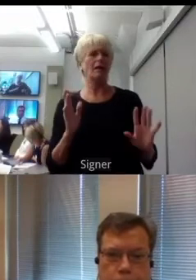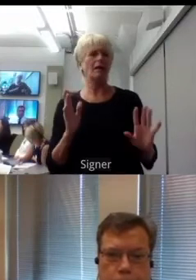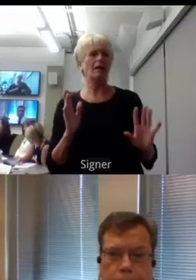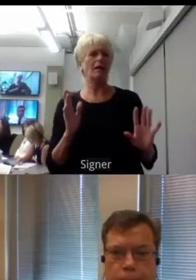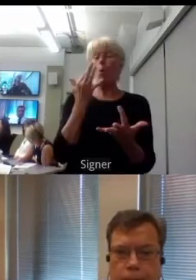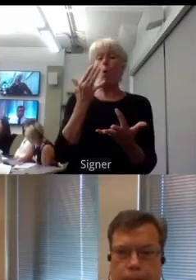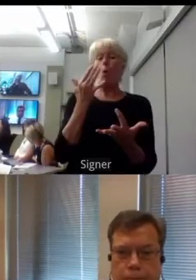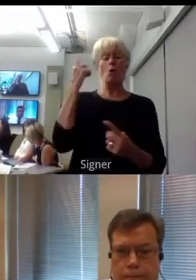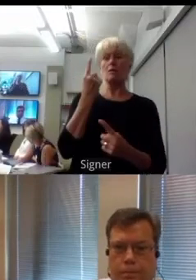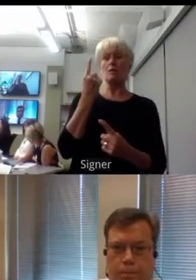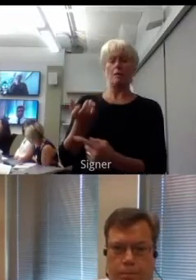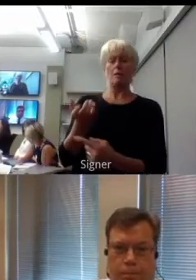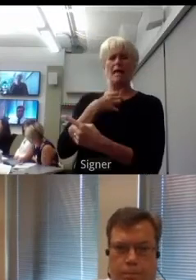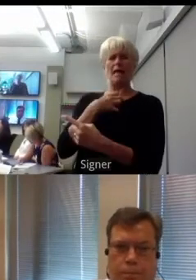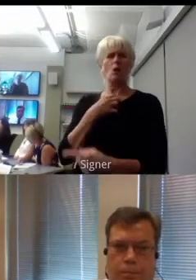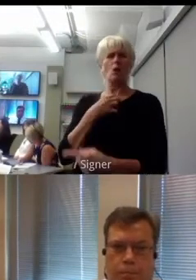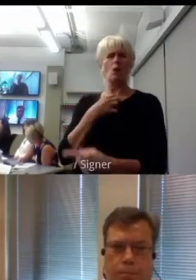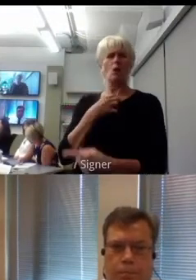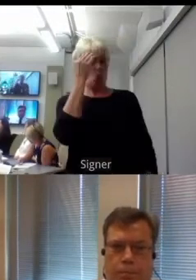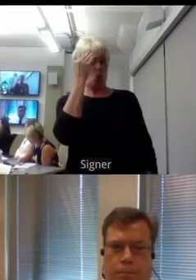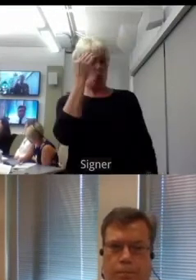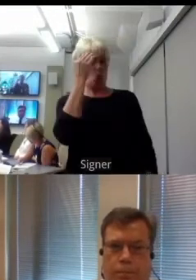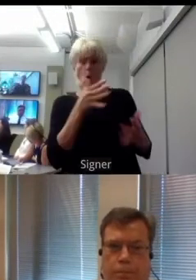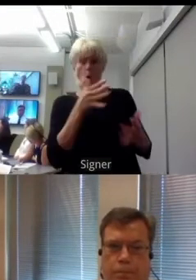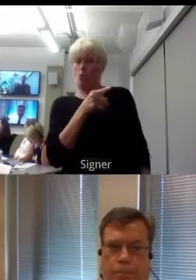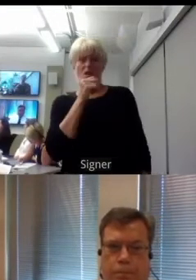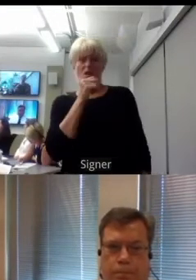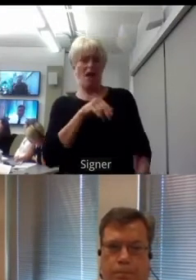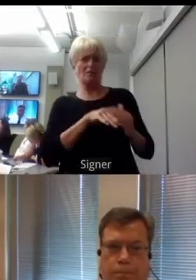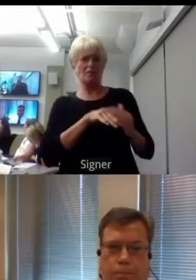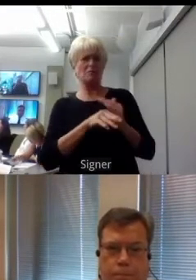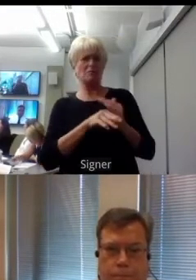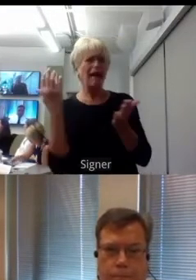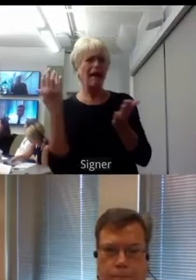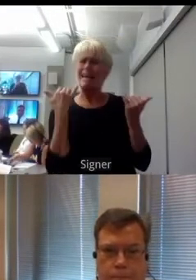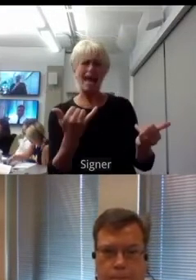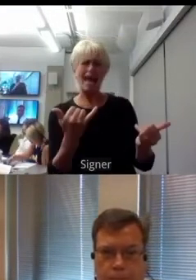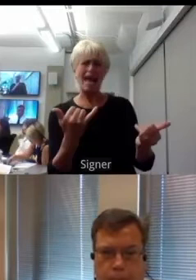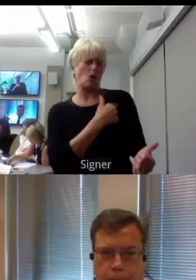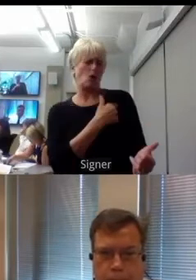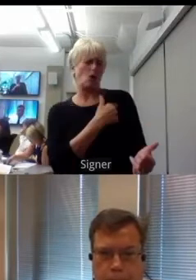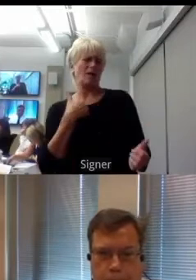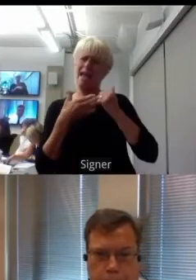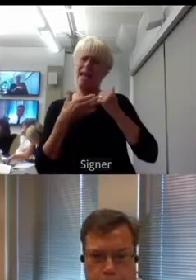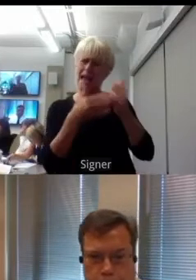be accessible. Why not let us help you plan and figure out how to do that?